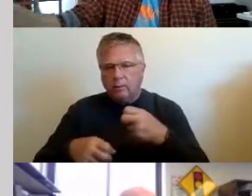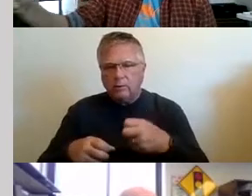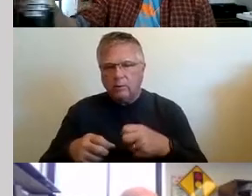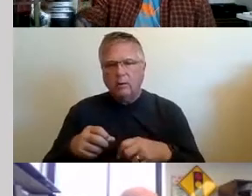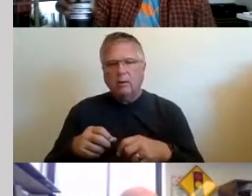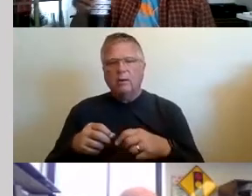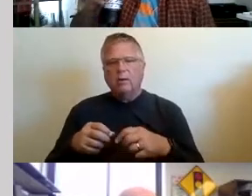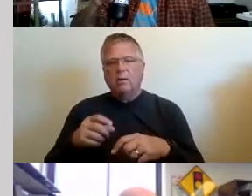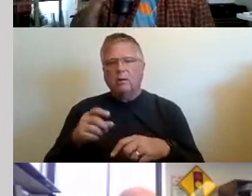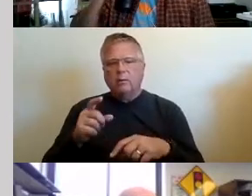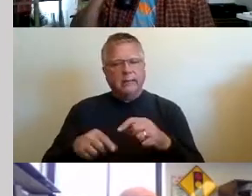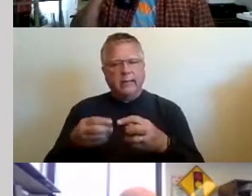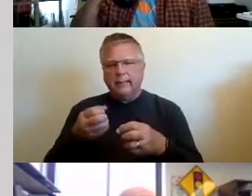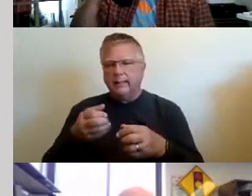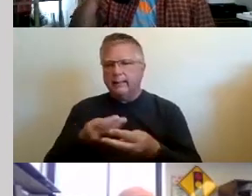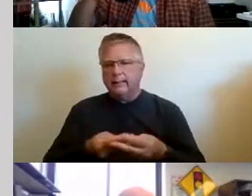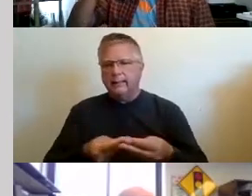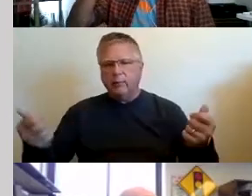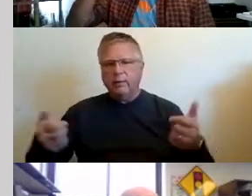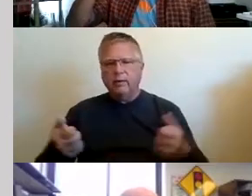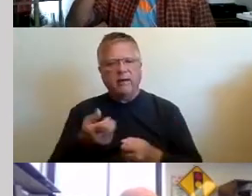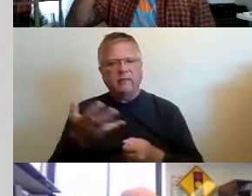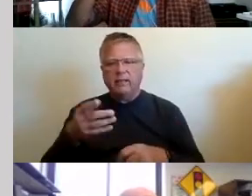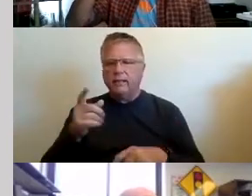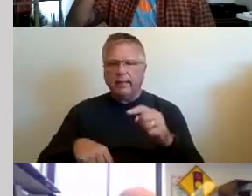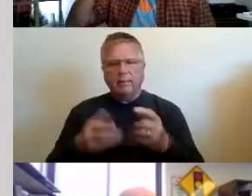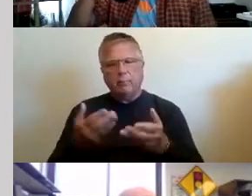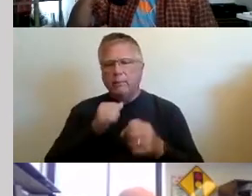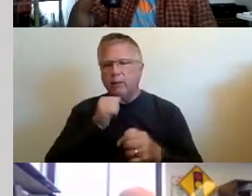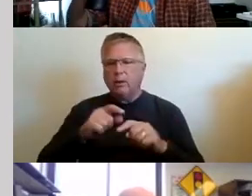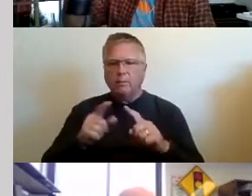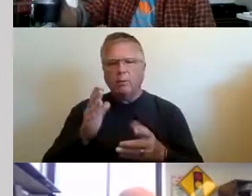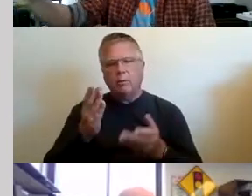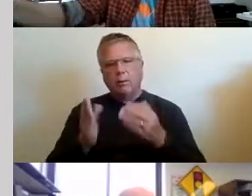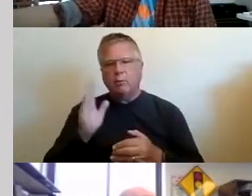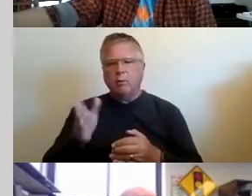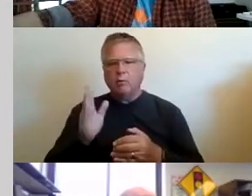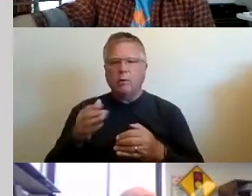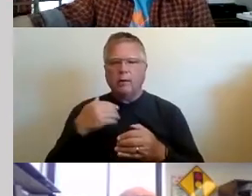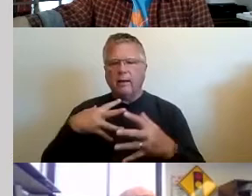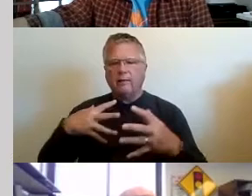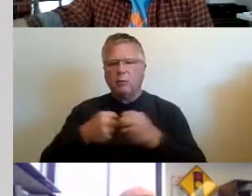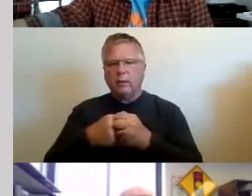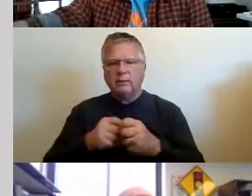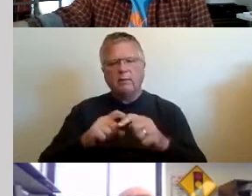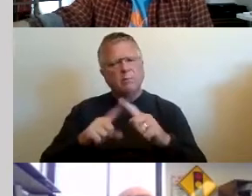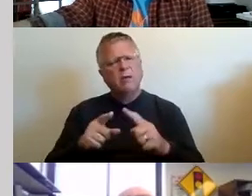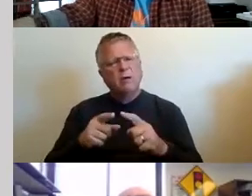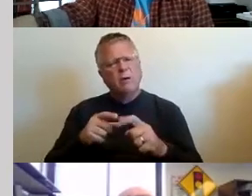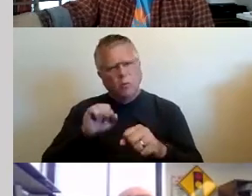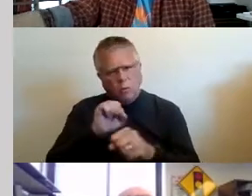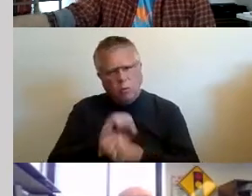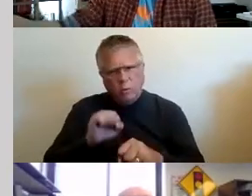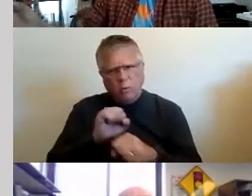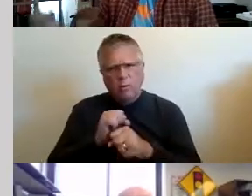crashes? Probably not. That's not going to happen. We will probably have crashes, but we are working to make sure that those